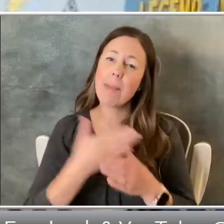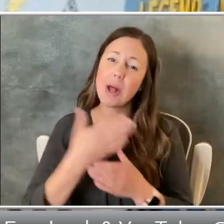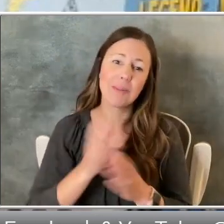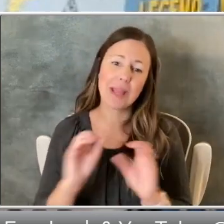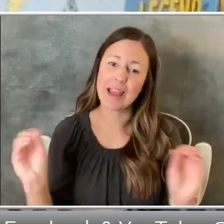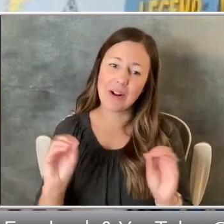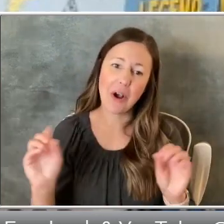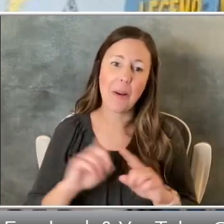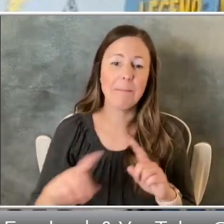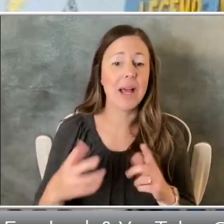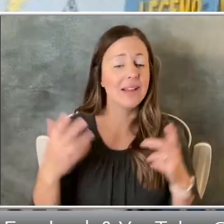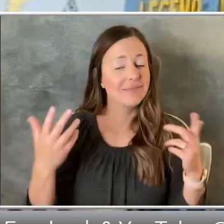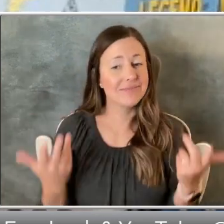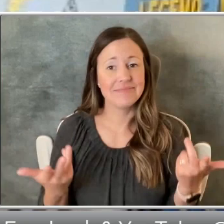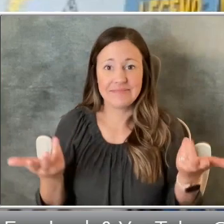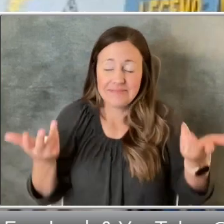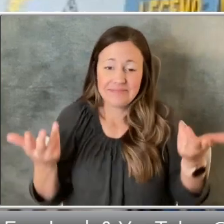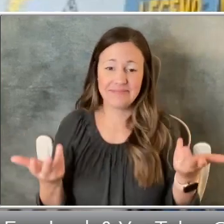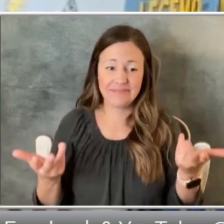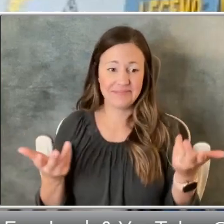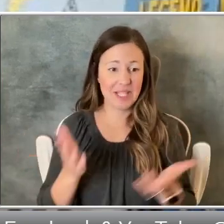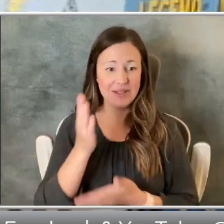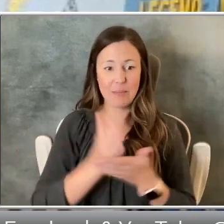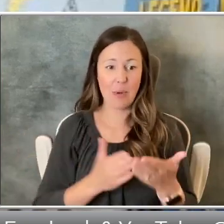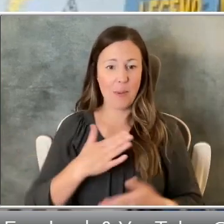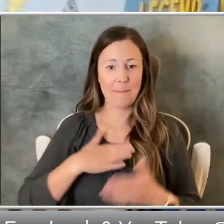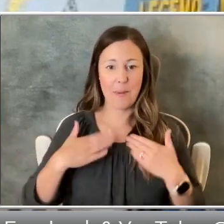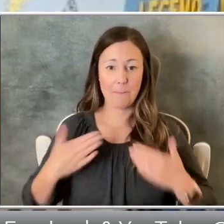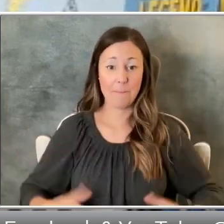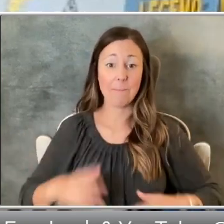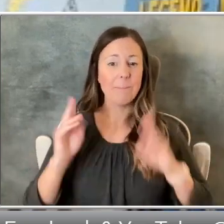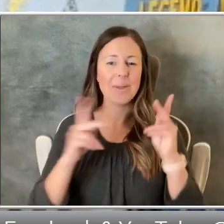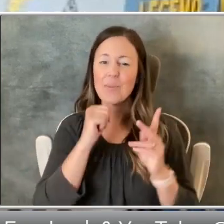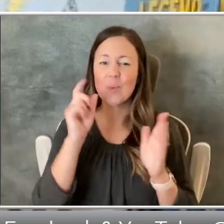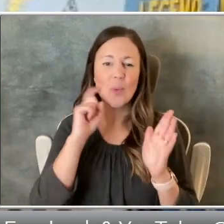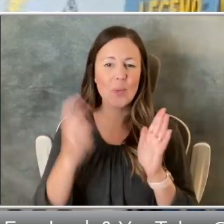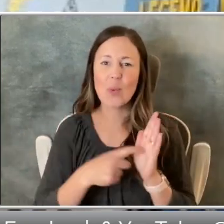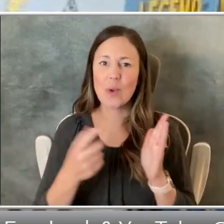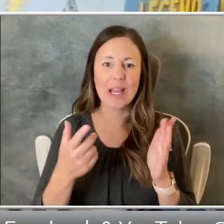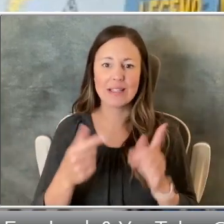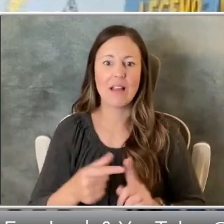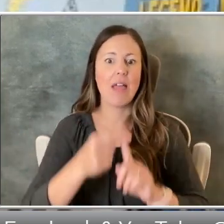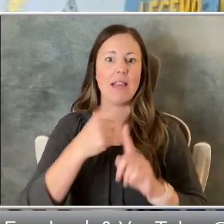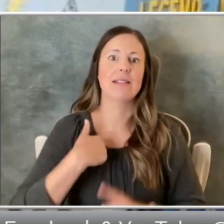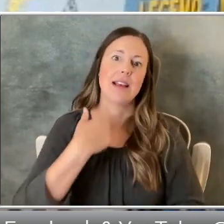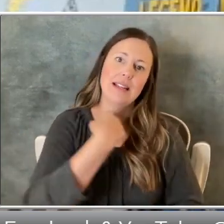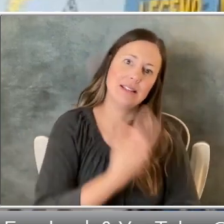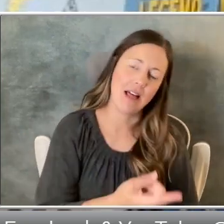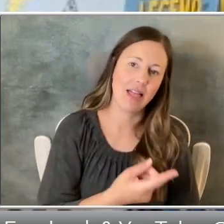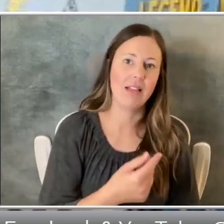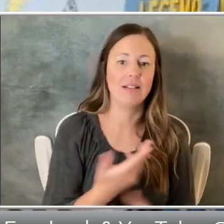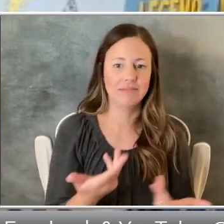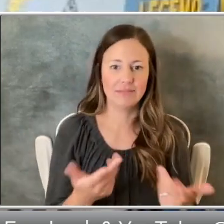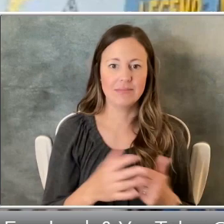point. It's just a part of the side of my body, and people don't notice it unless I were to say something in like a tank top or a swimsuit